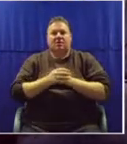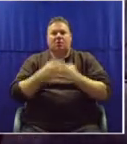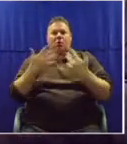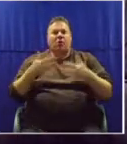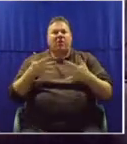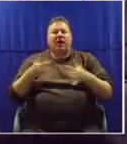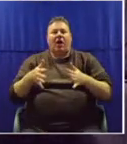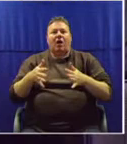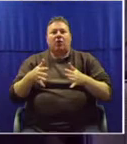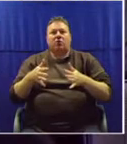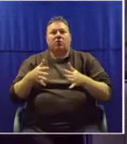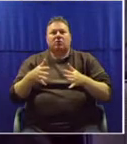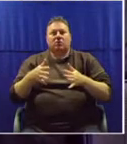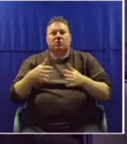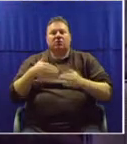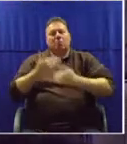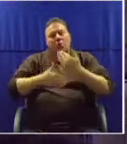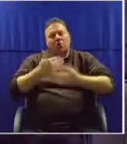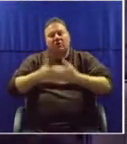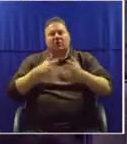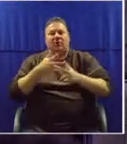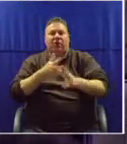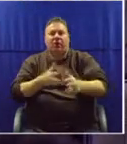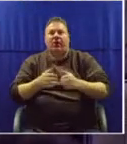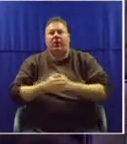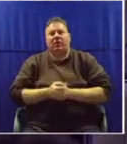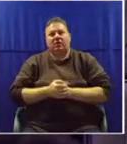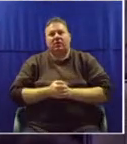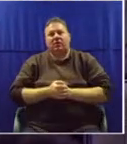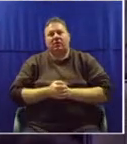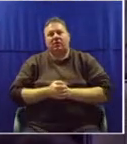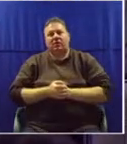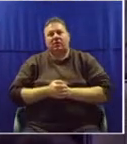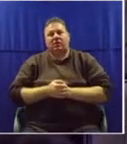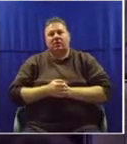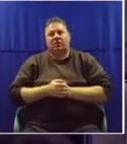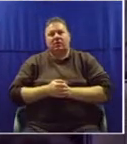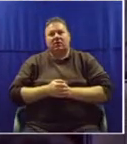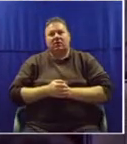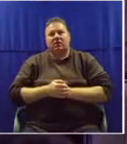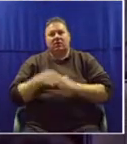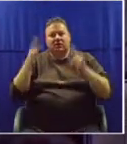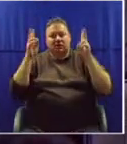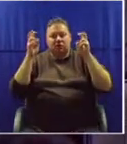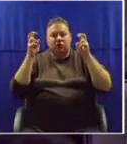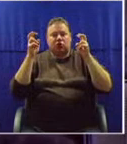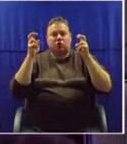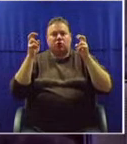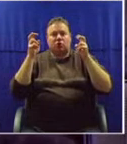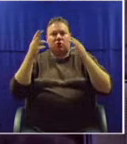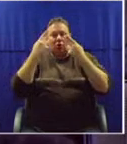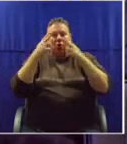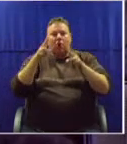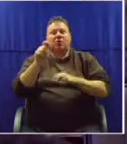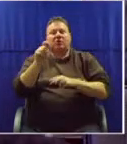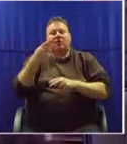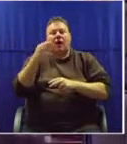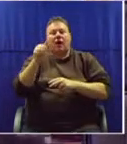substantiation or following the correct procedure. The issue that the Honorable Tambo is raising, Honorable